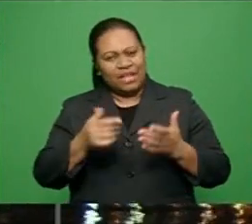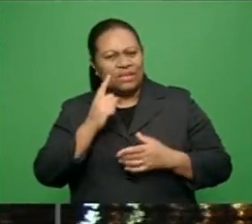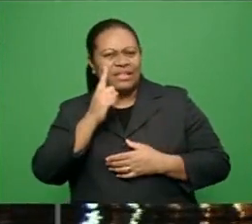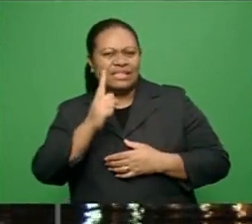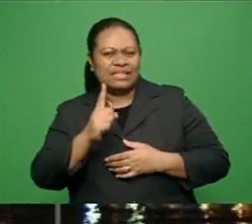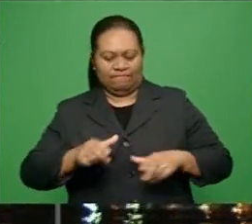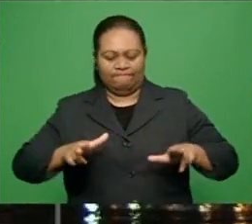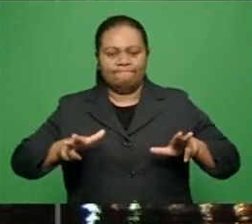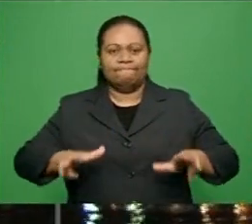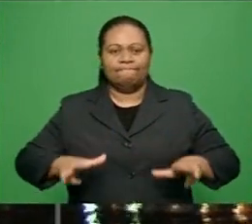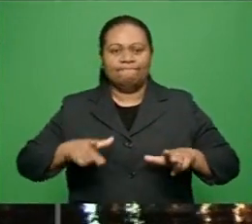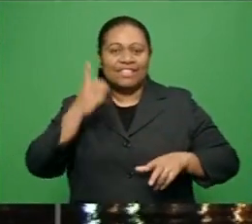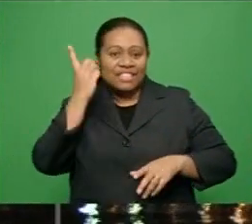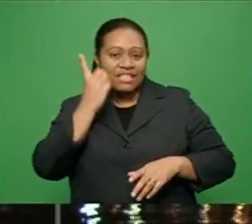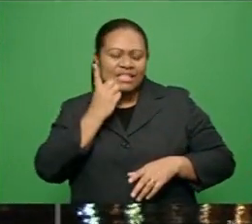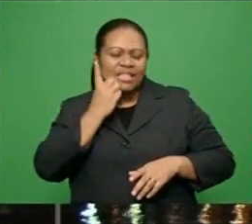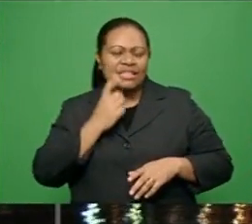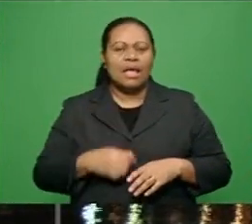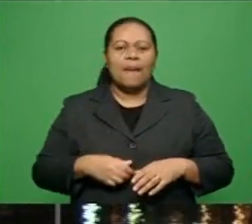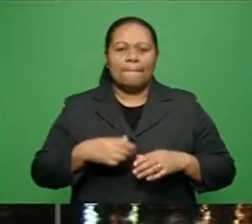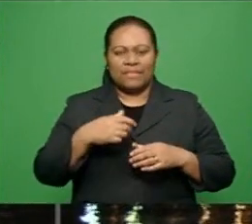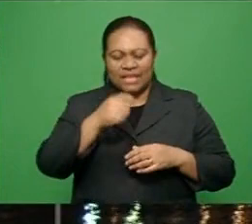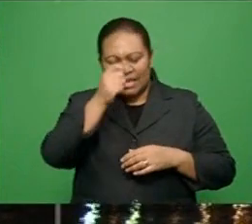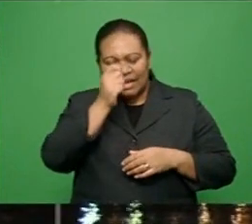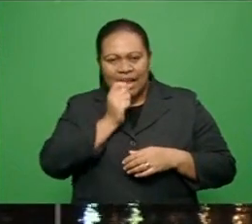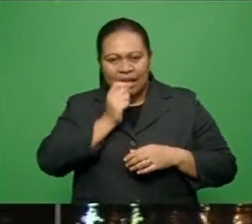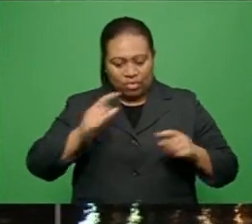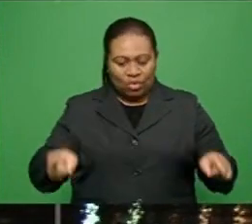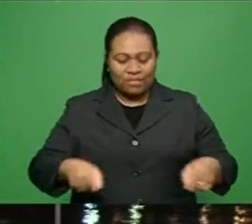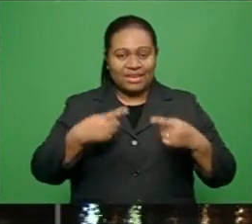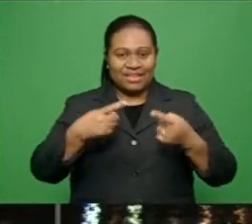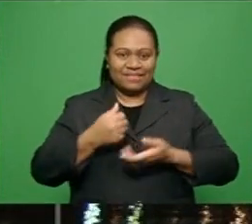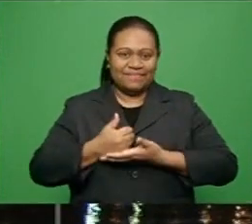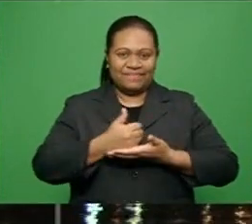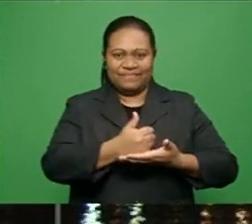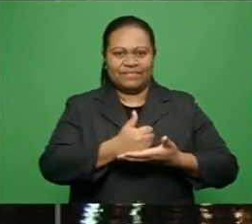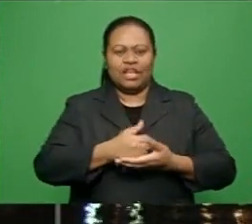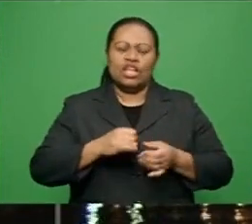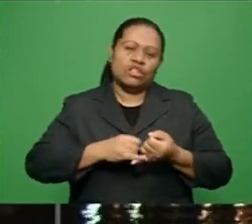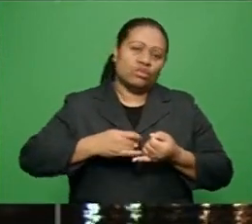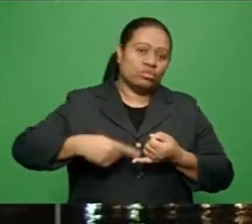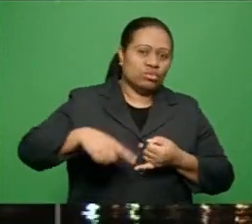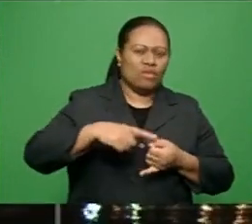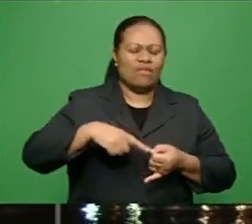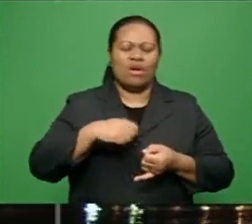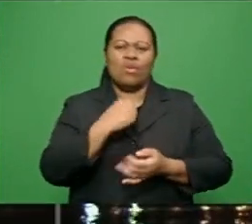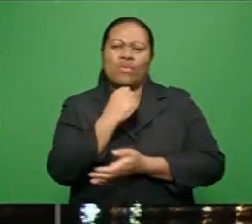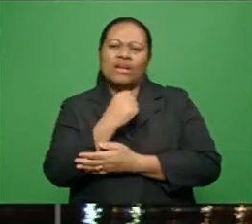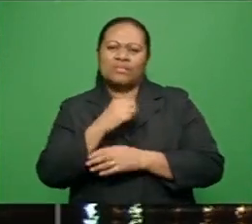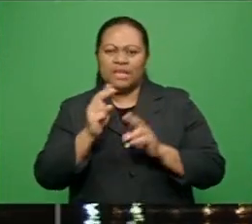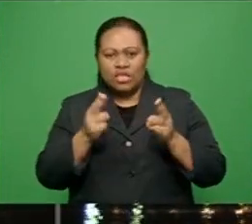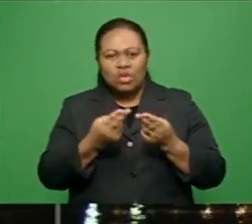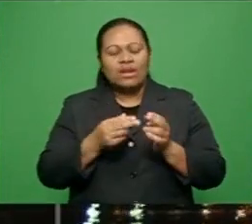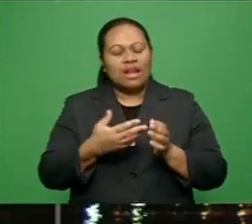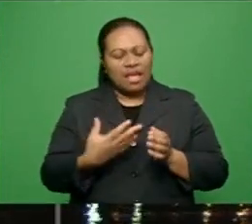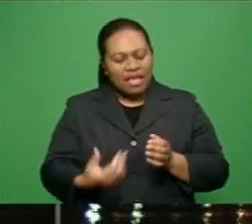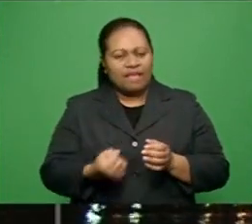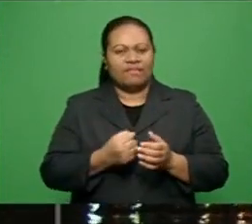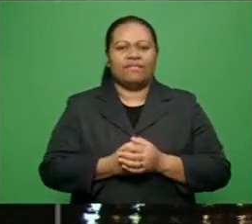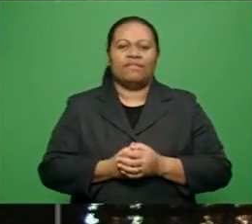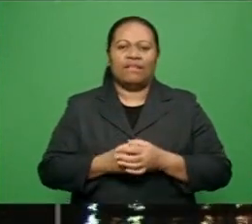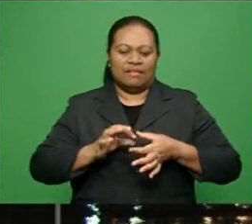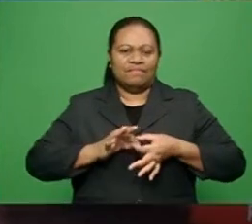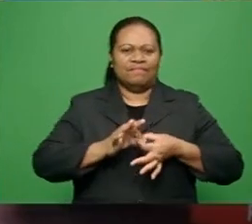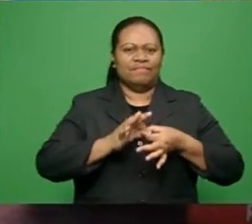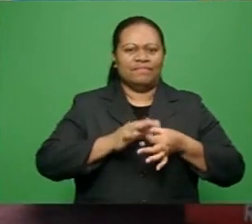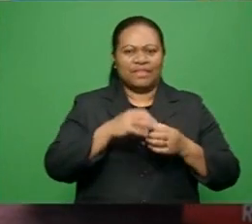a deal with Digicel as their major club competition sponsor, the Suva Rugby Union has managed to secure another great corporate company.